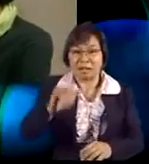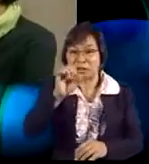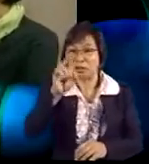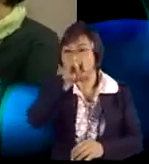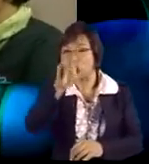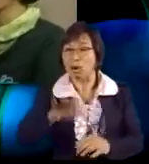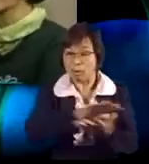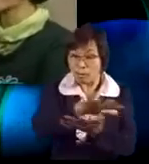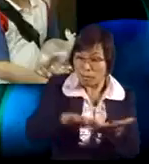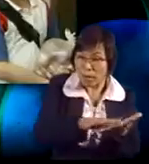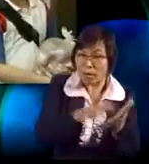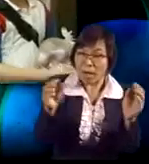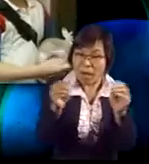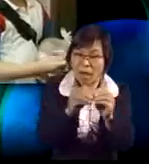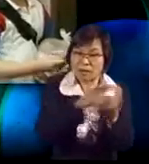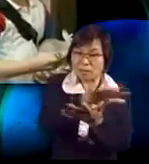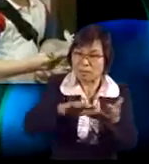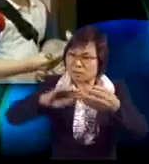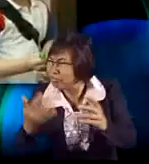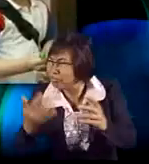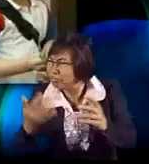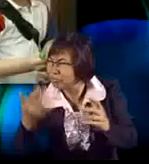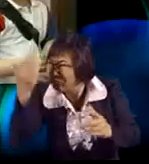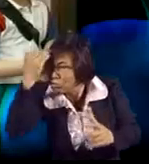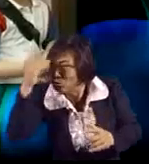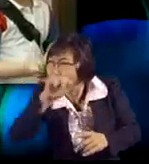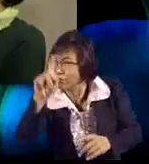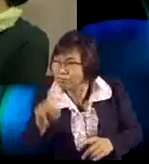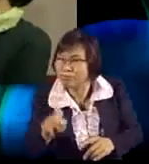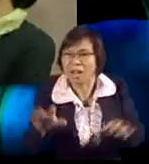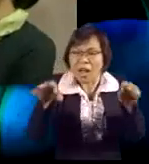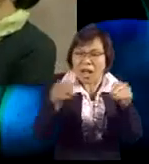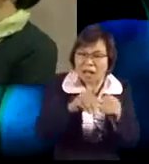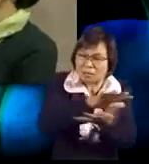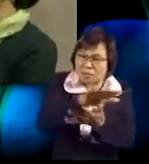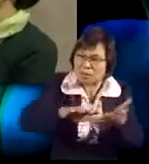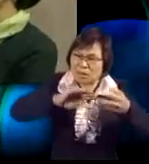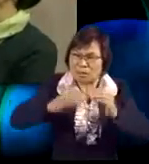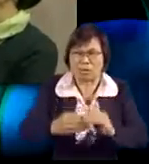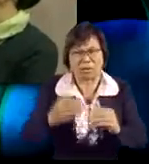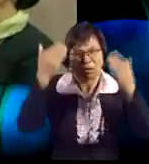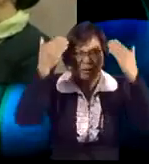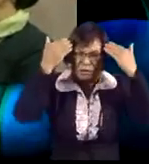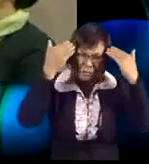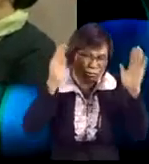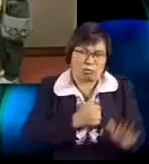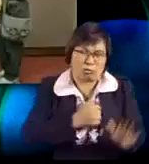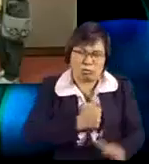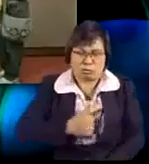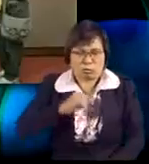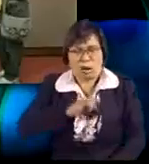cream? Wow! Hey Susie, do you know how to add mixed numbers? Add mixed numbers.